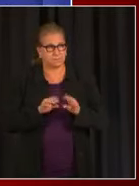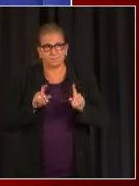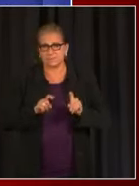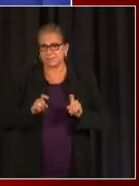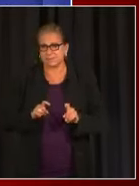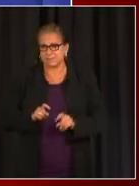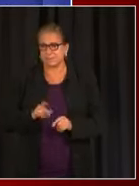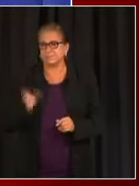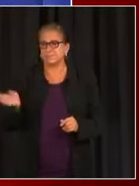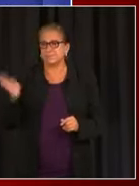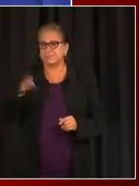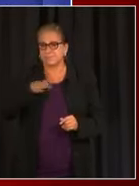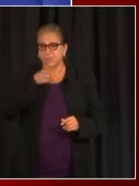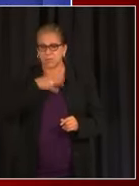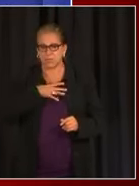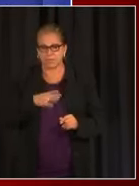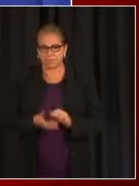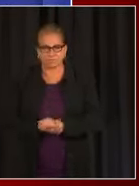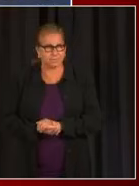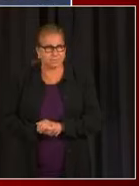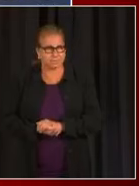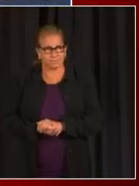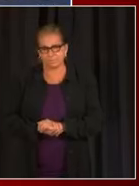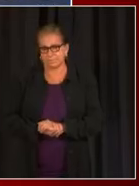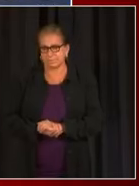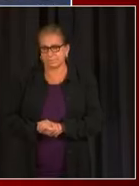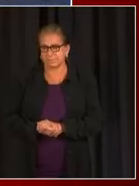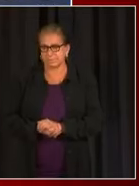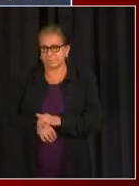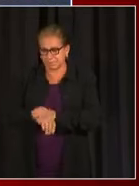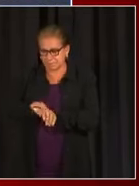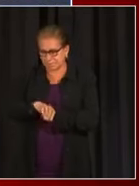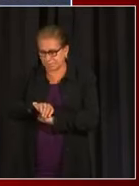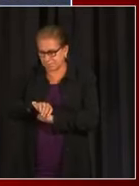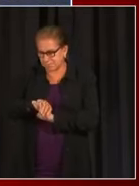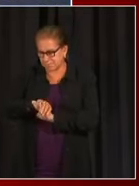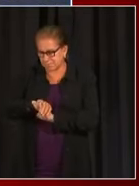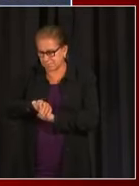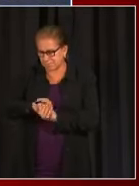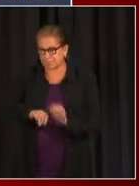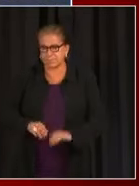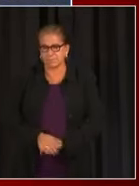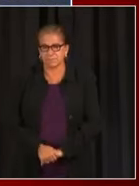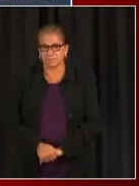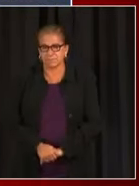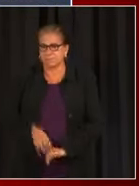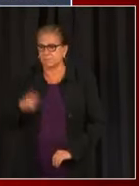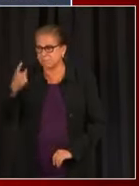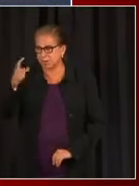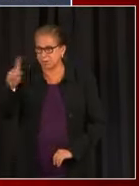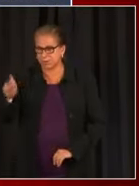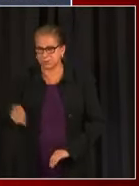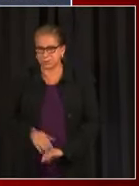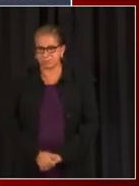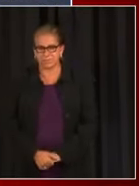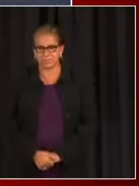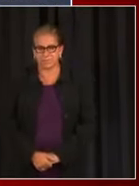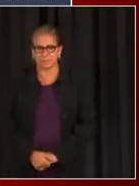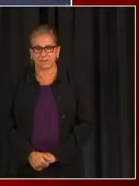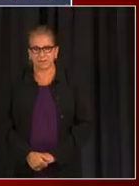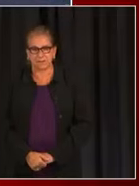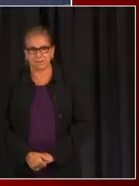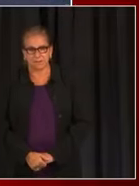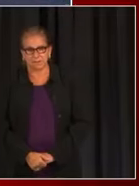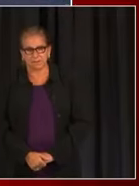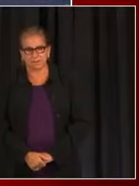Okay, yes, a couple more, and then the last question here, yes. Okay, a couple more public health questions. My understanding is that the